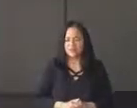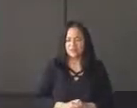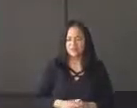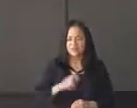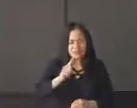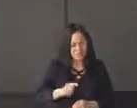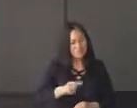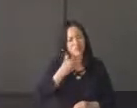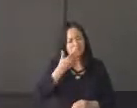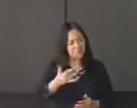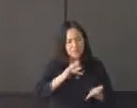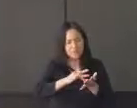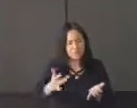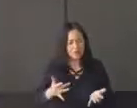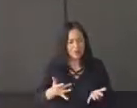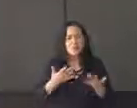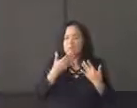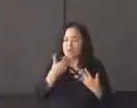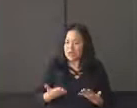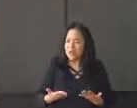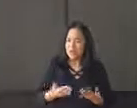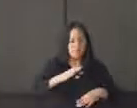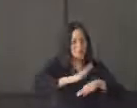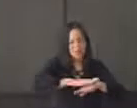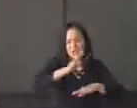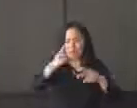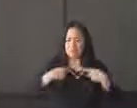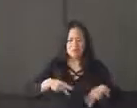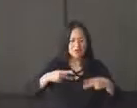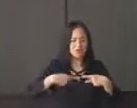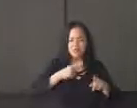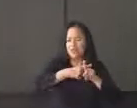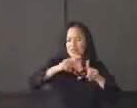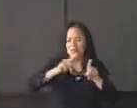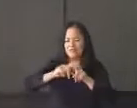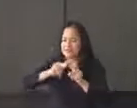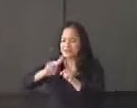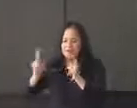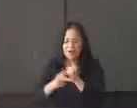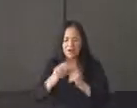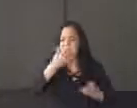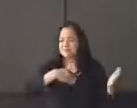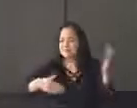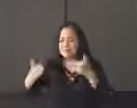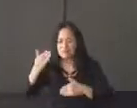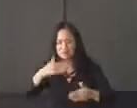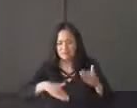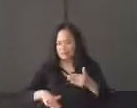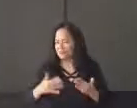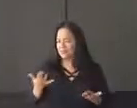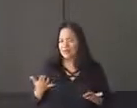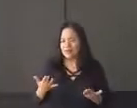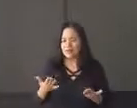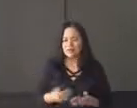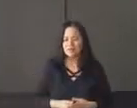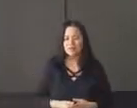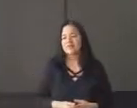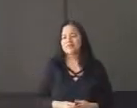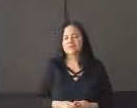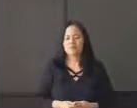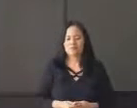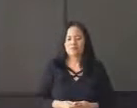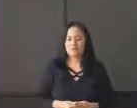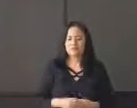share. Celebrate diversity, because diversity always adds and generates this necessary inclusion.